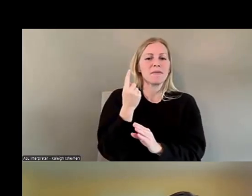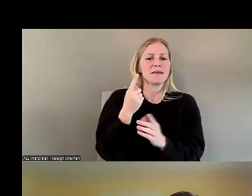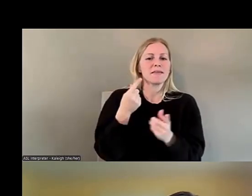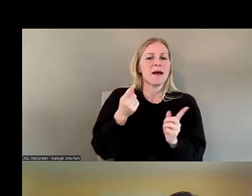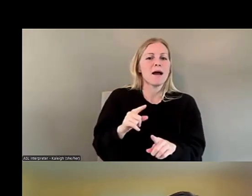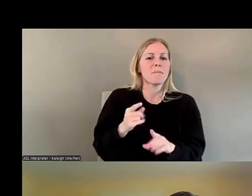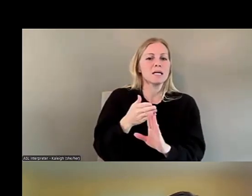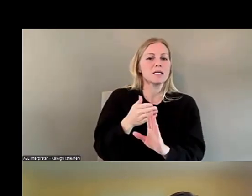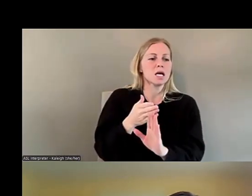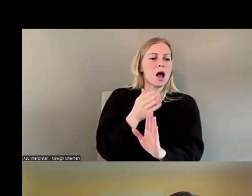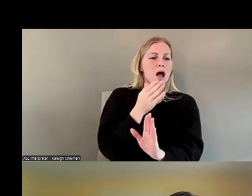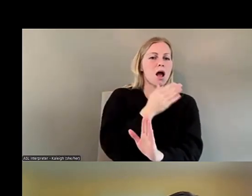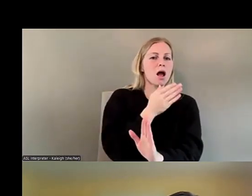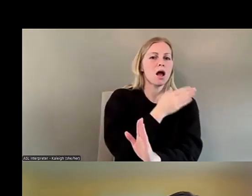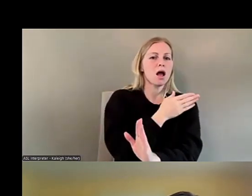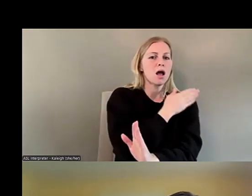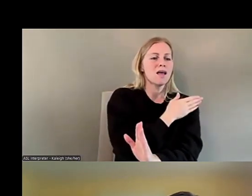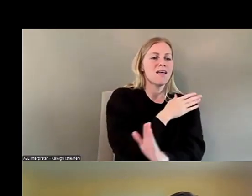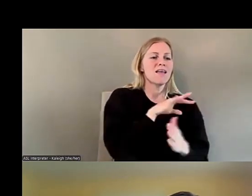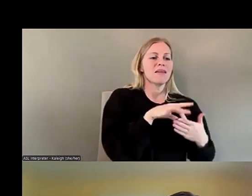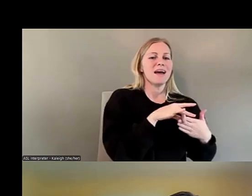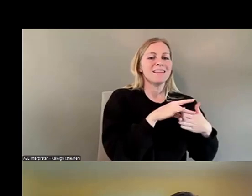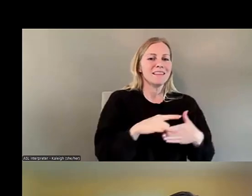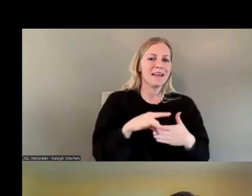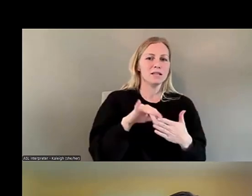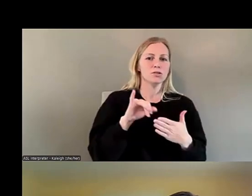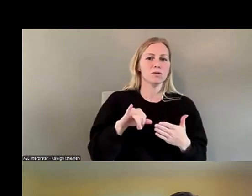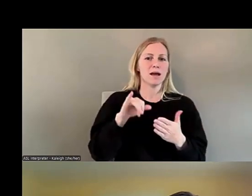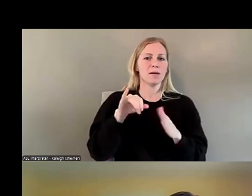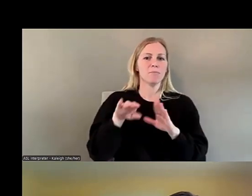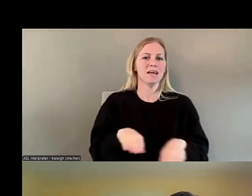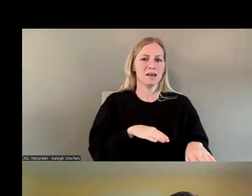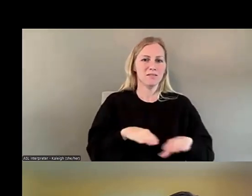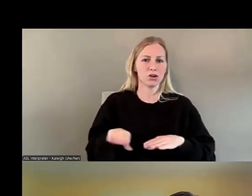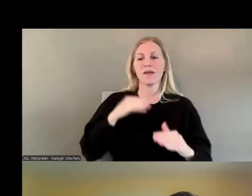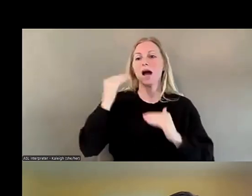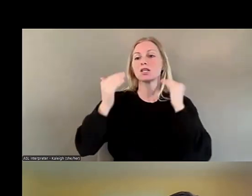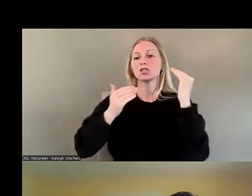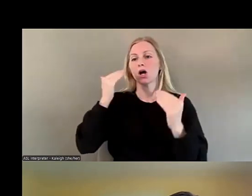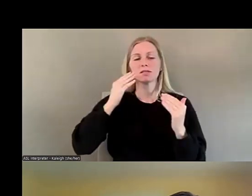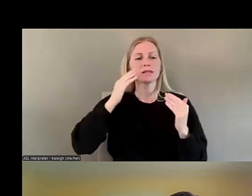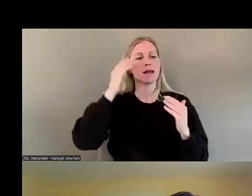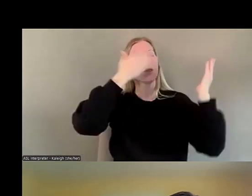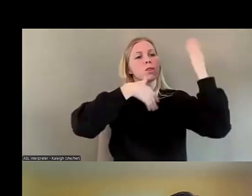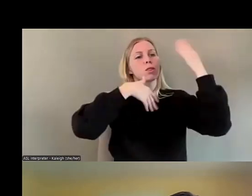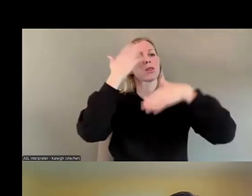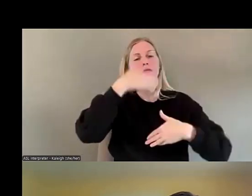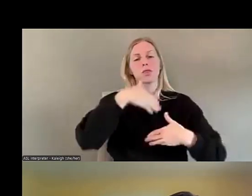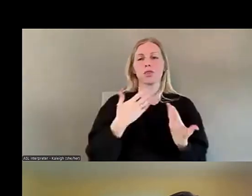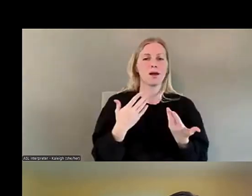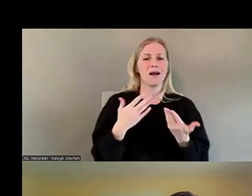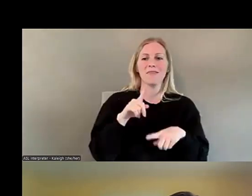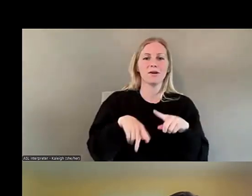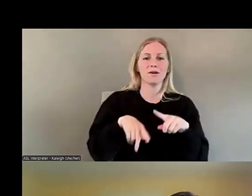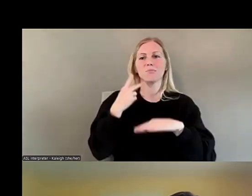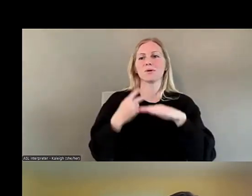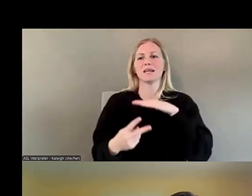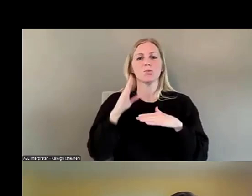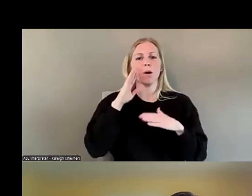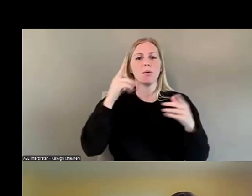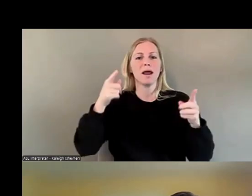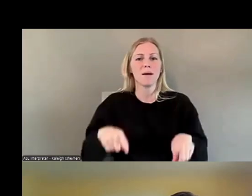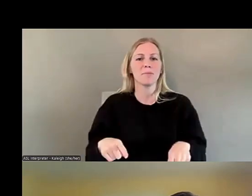likely the adults failed to identify, observe, and predict what was going to happen as a result of that. So I would just start